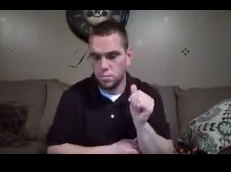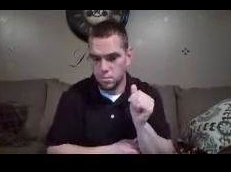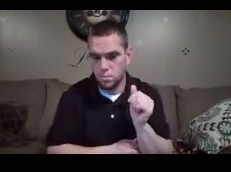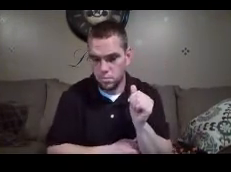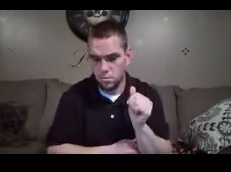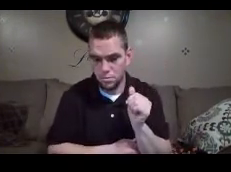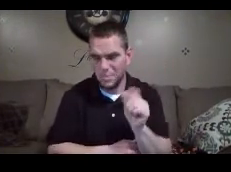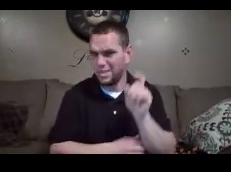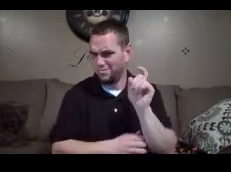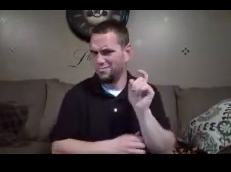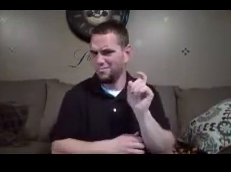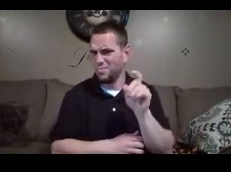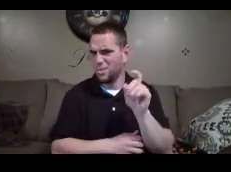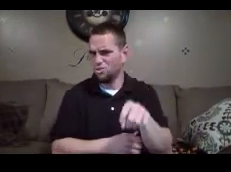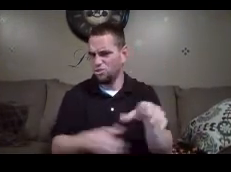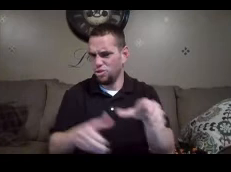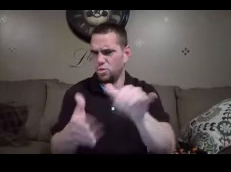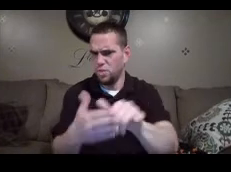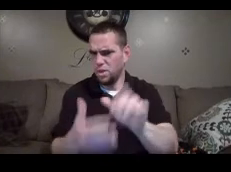it should do that.